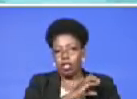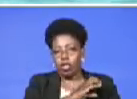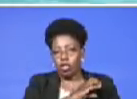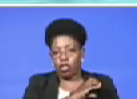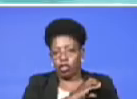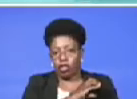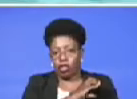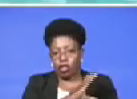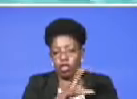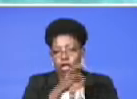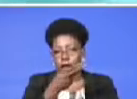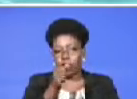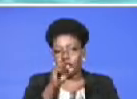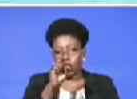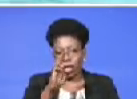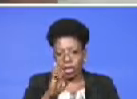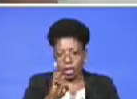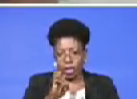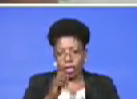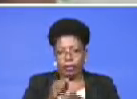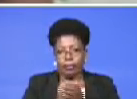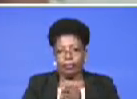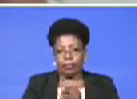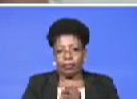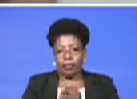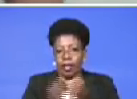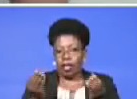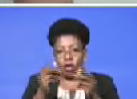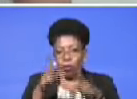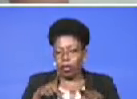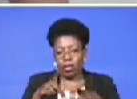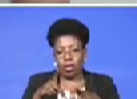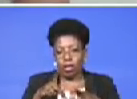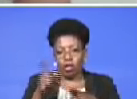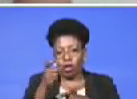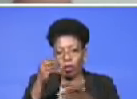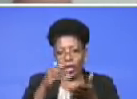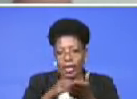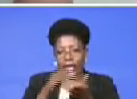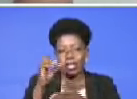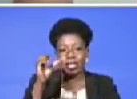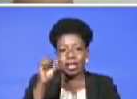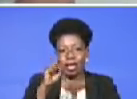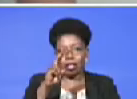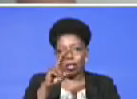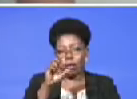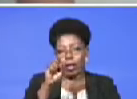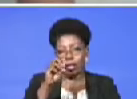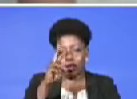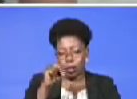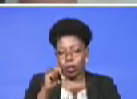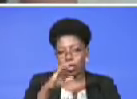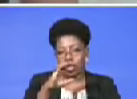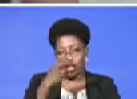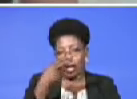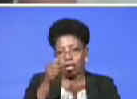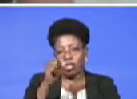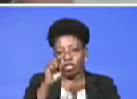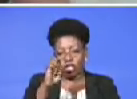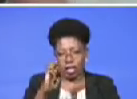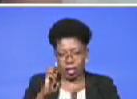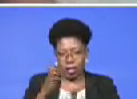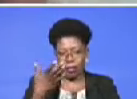Knowles. Ain't no boat beating Susan Chase. I don't tell you that. Ain't none beating Susan Chase. None. They might beat the Running Tide and VDK, but they ain't beating Susan